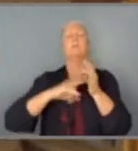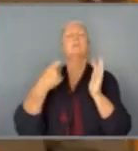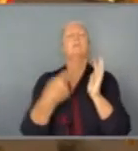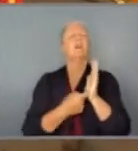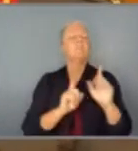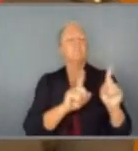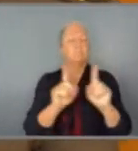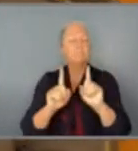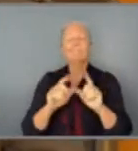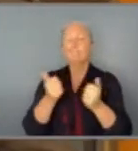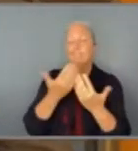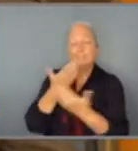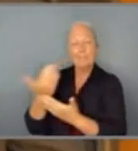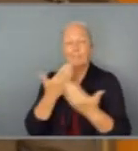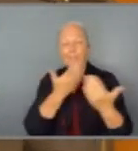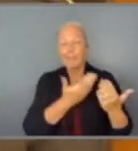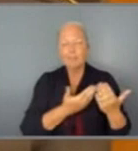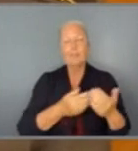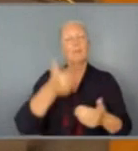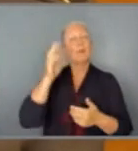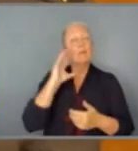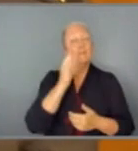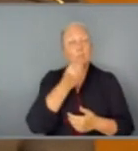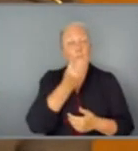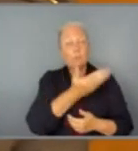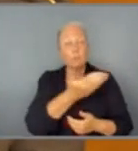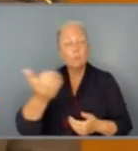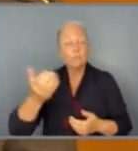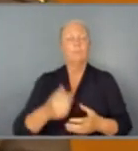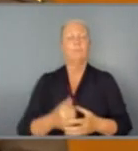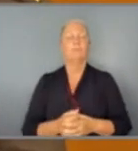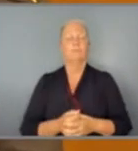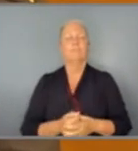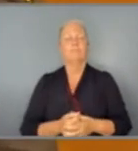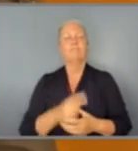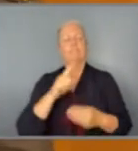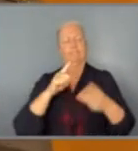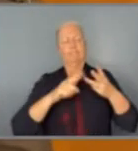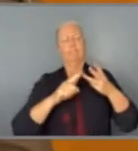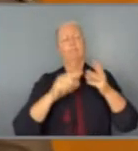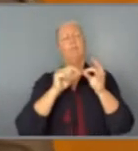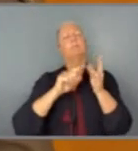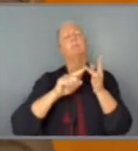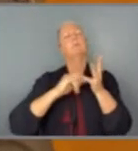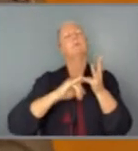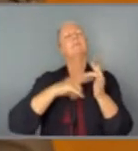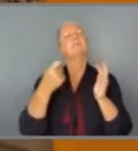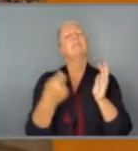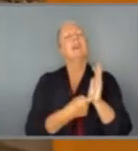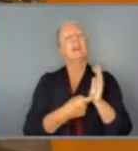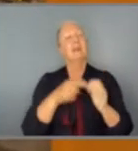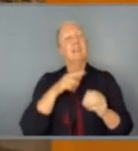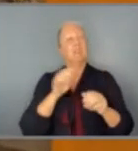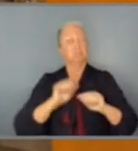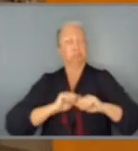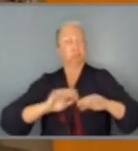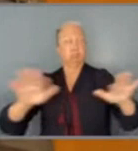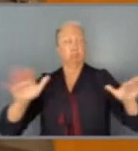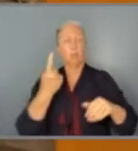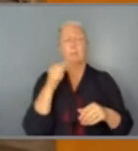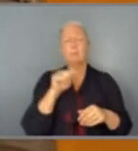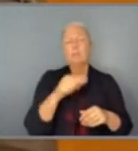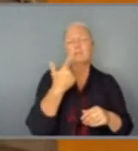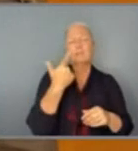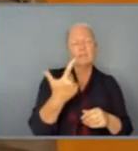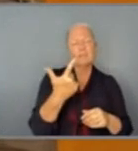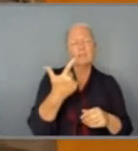thanks, Professor. Good afternoon, everybody. So the booster rollout is progressing at speed. More than 1.7 million Australians have